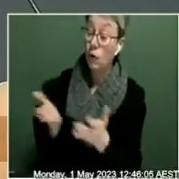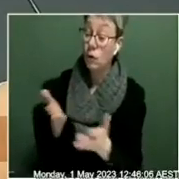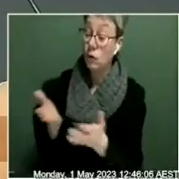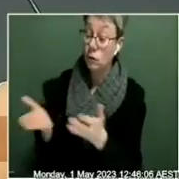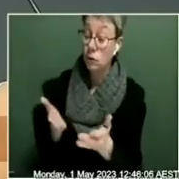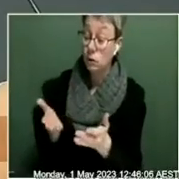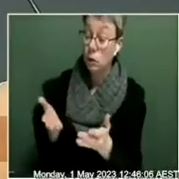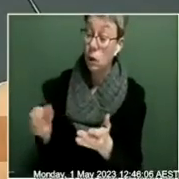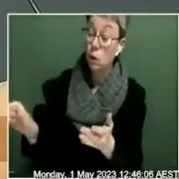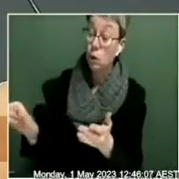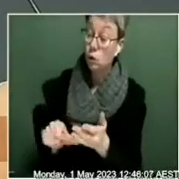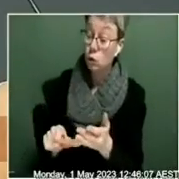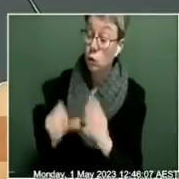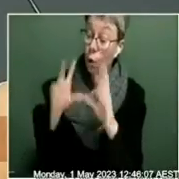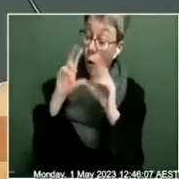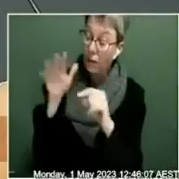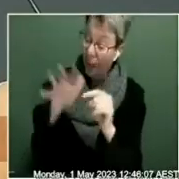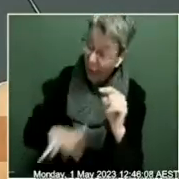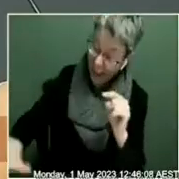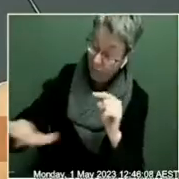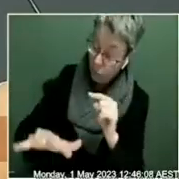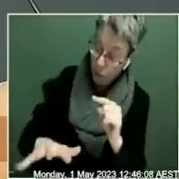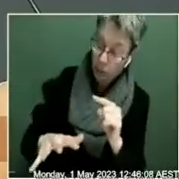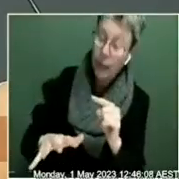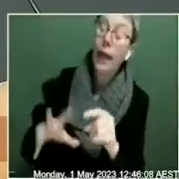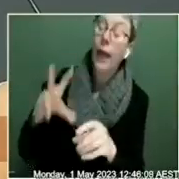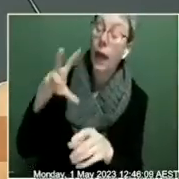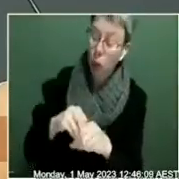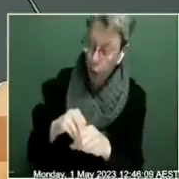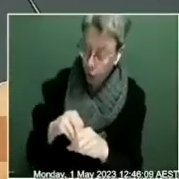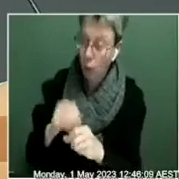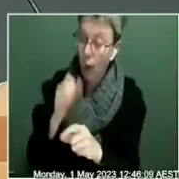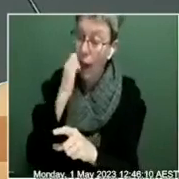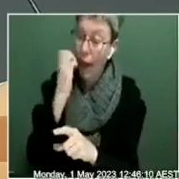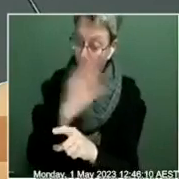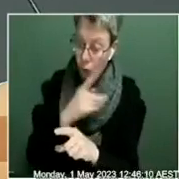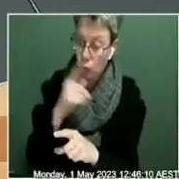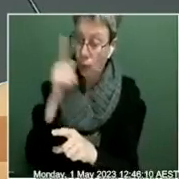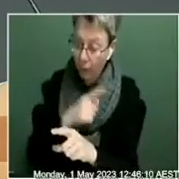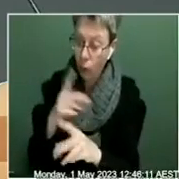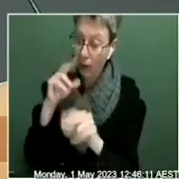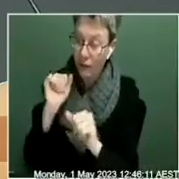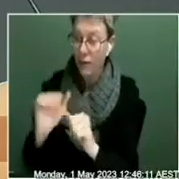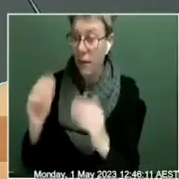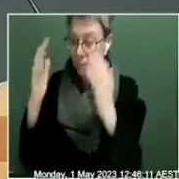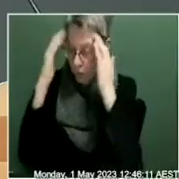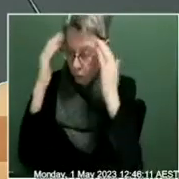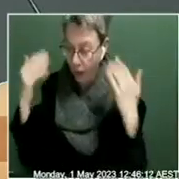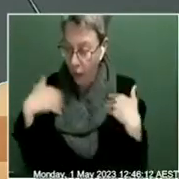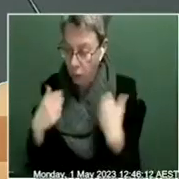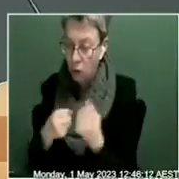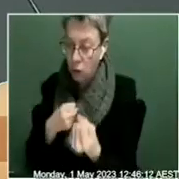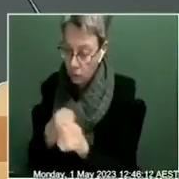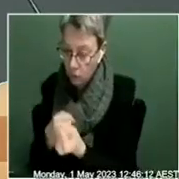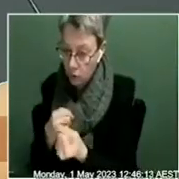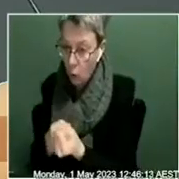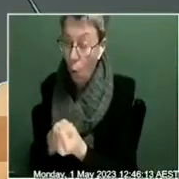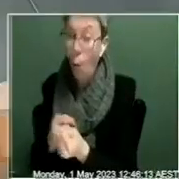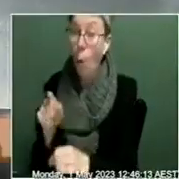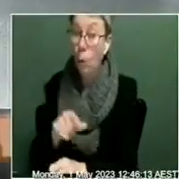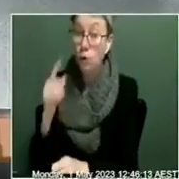Aboriginal controlled services, consistently with the principle of self-determination? Certainly, in line